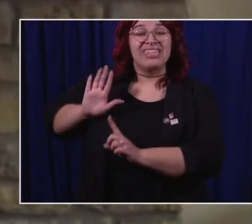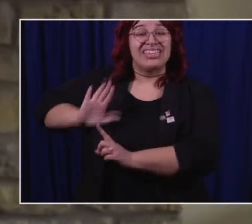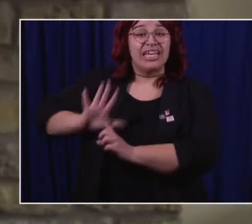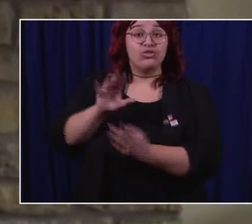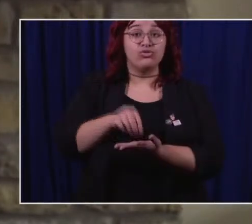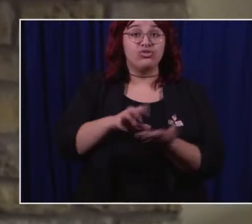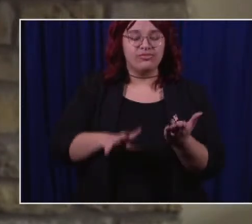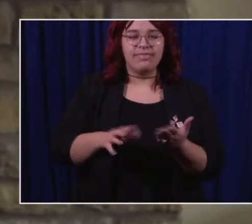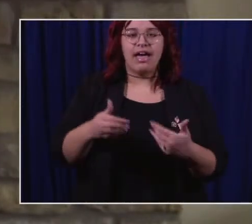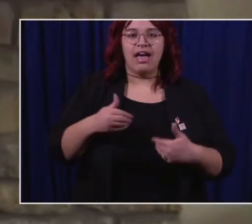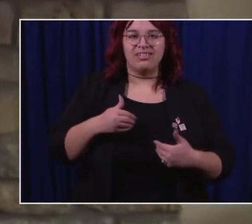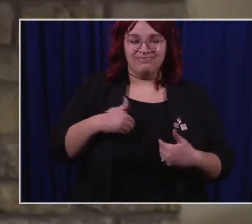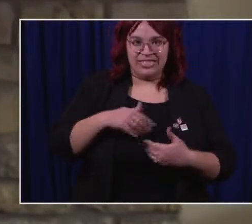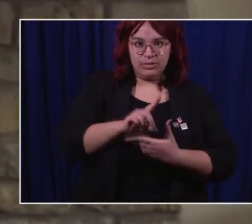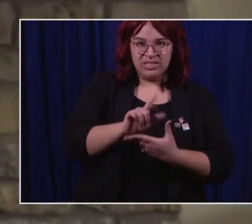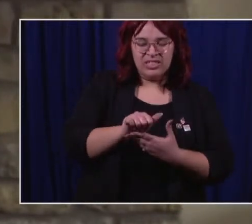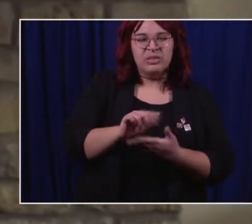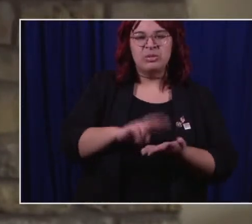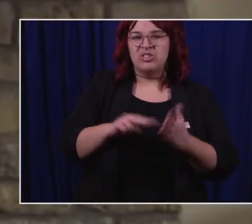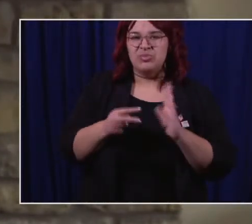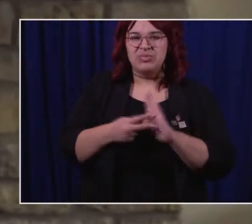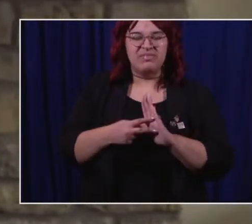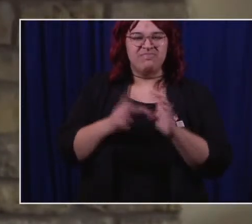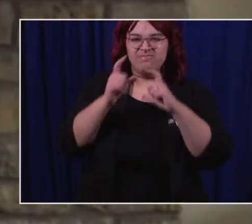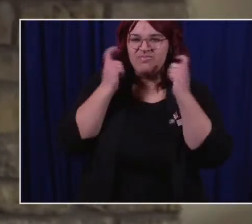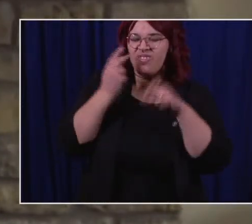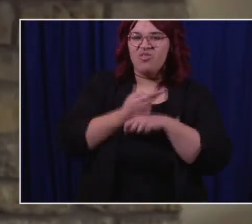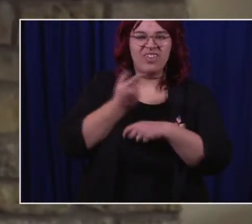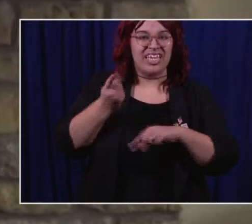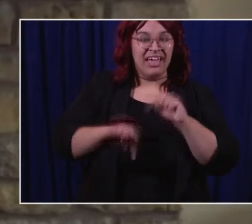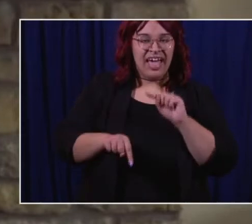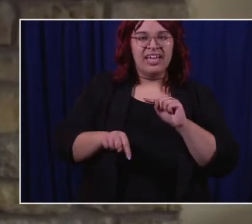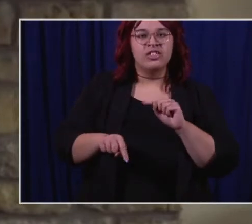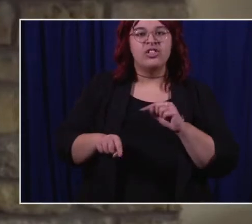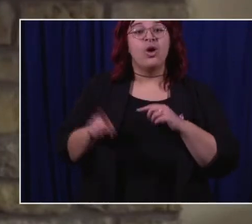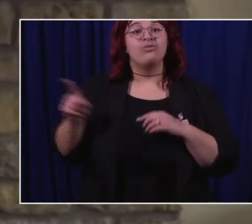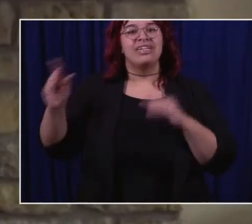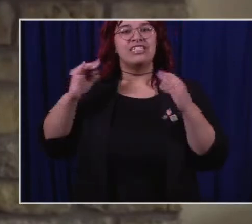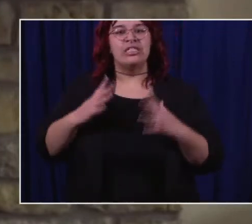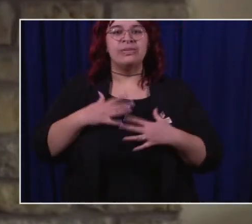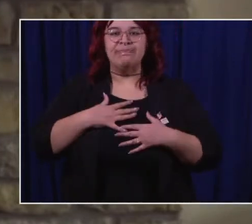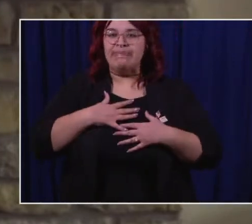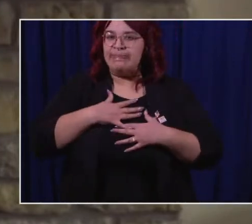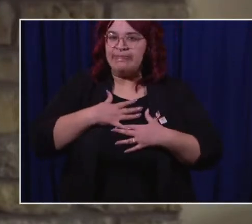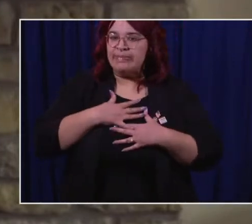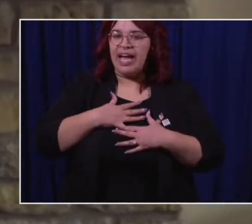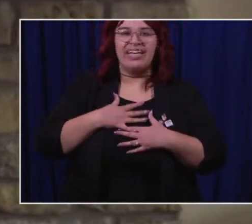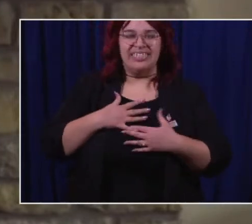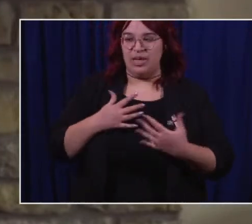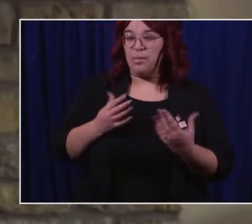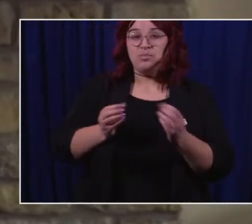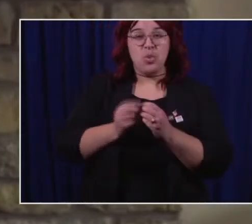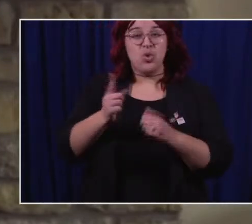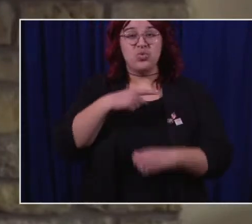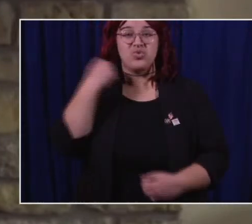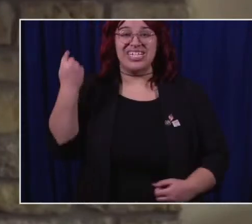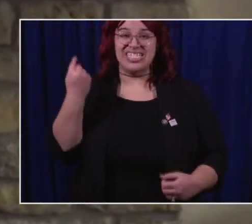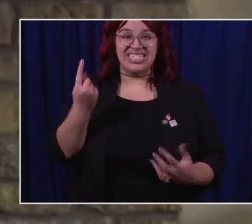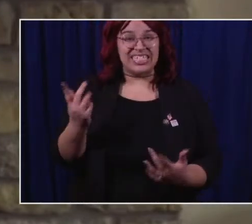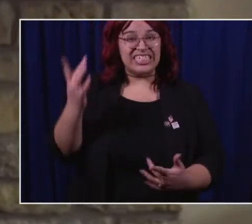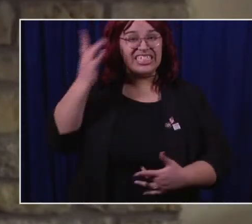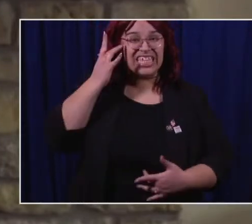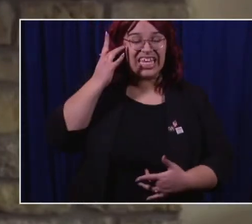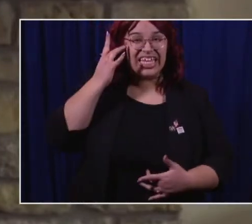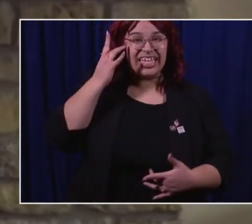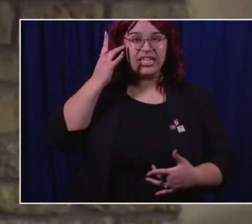disabilities, which puts the educators at a higher risk of getting sick. This viewer feels that they should be among the first people vaccinated because of the risk they face. When